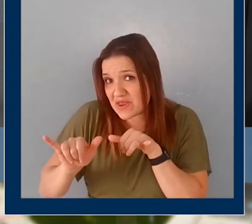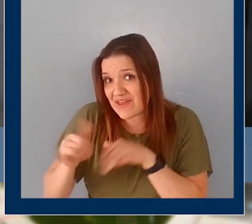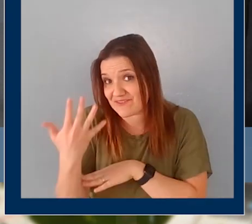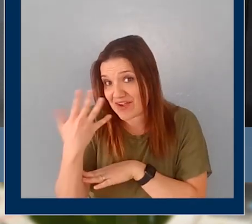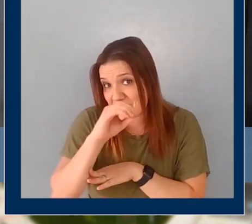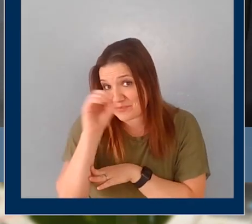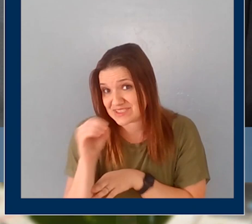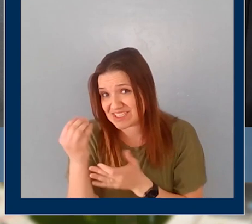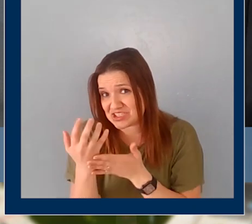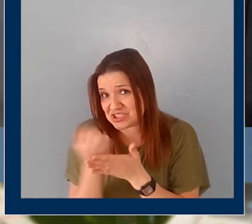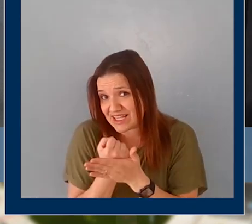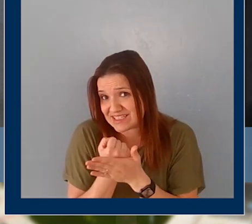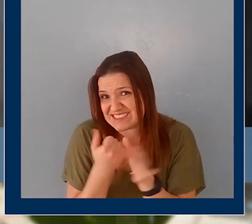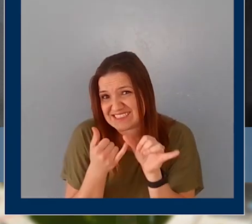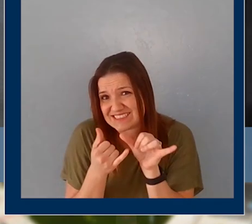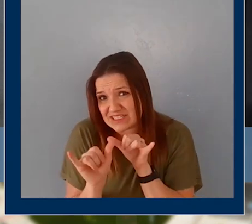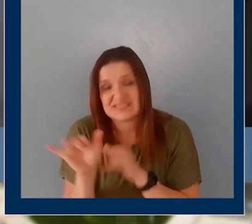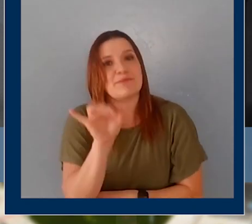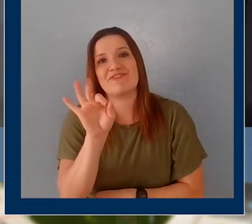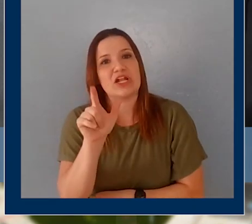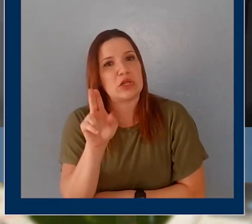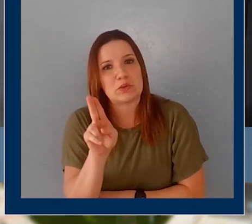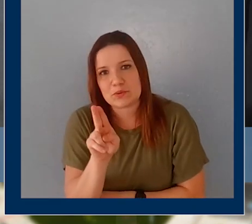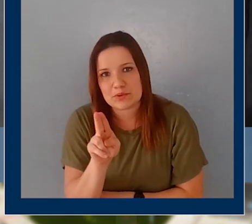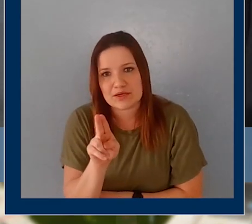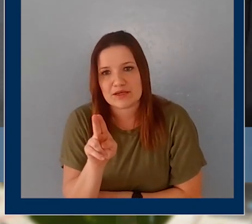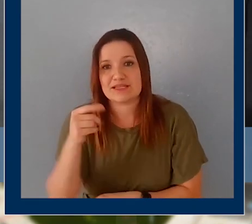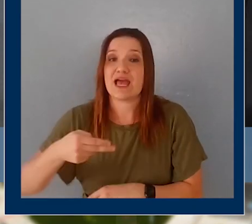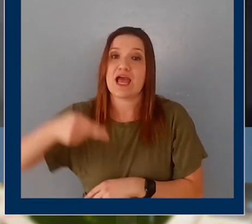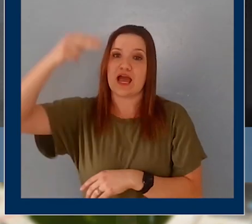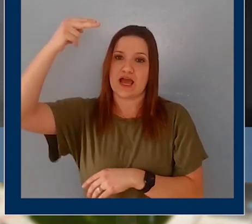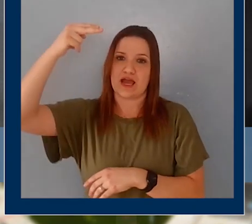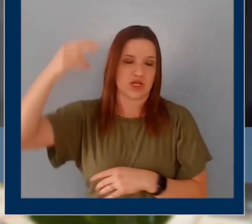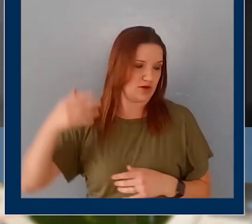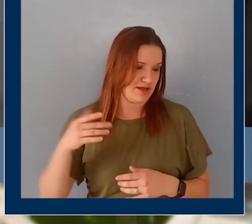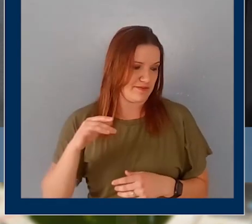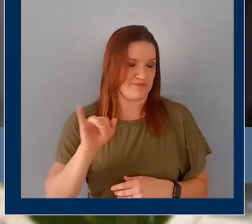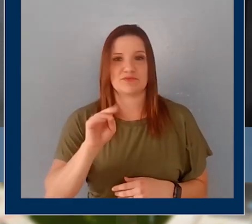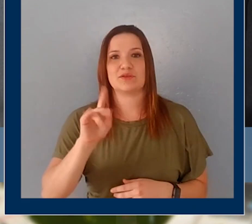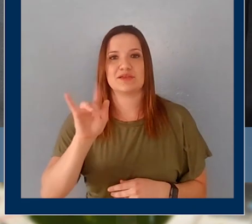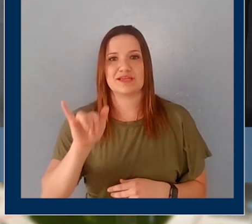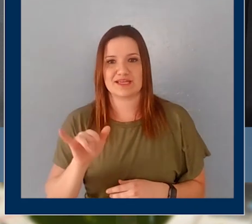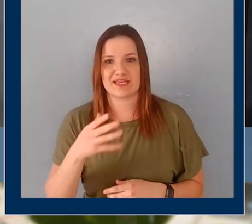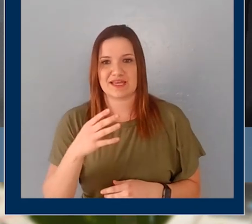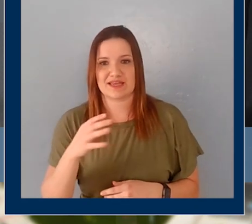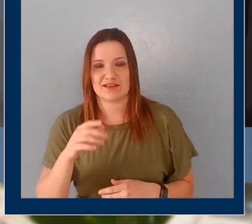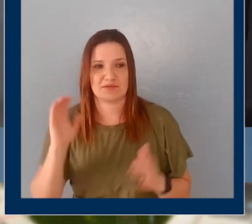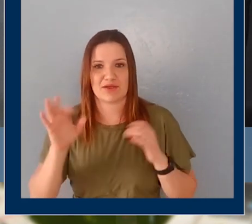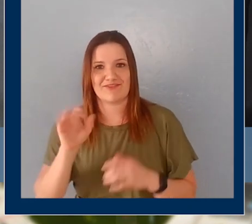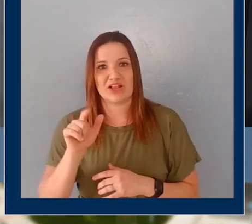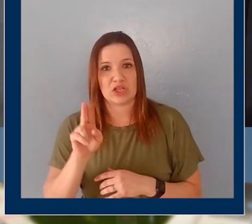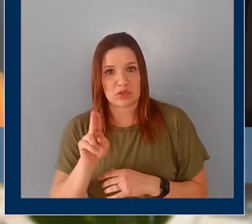higher immunity rate than the flu, which sometimes can be as low as 30%. But because there is